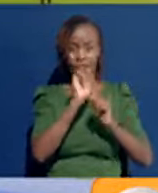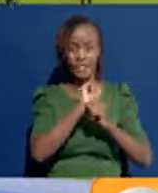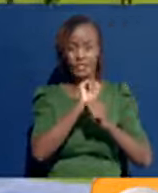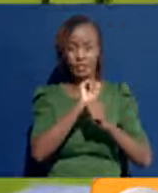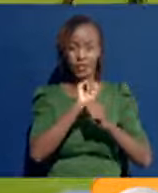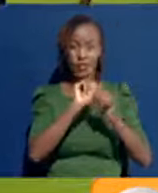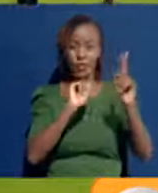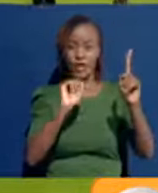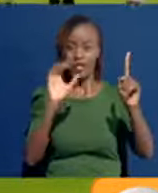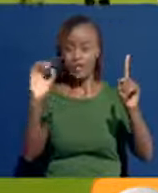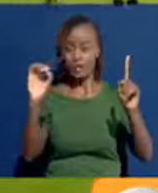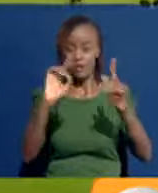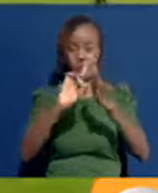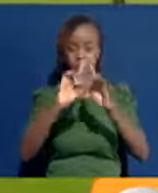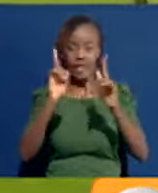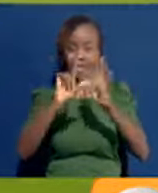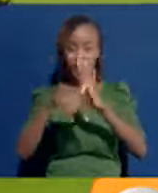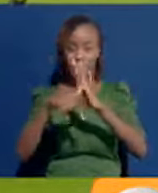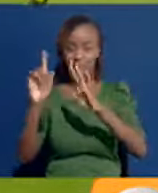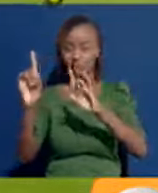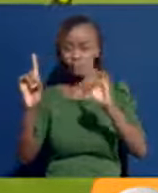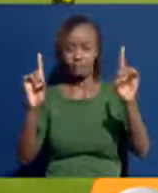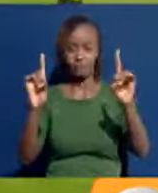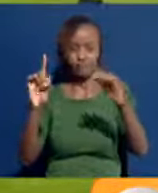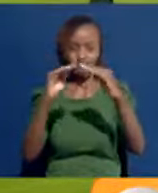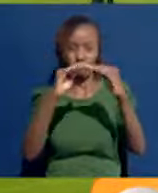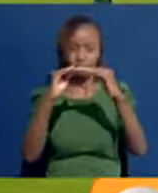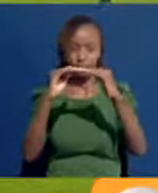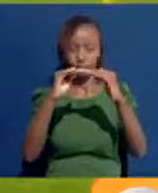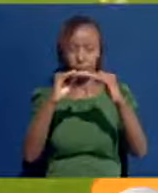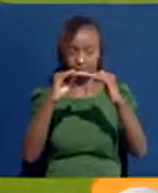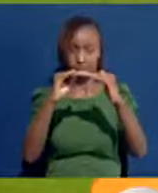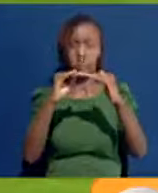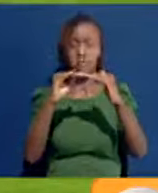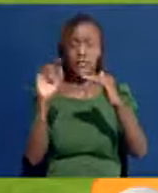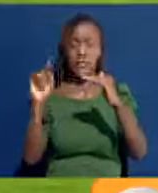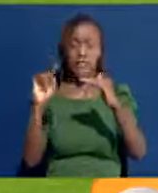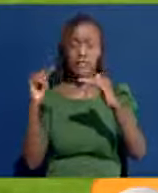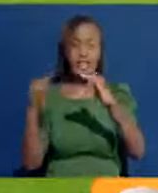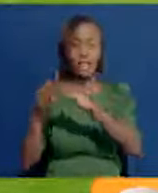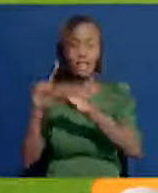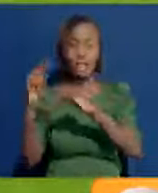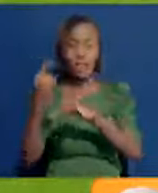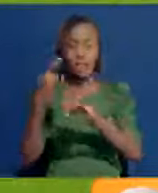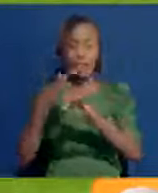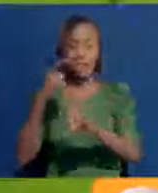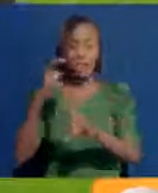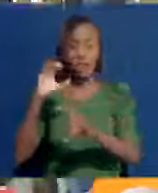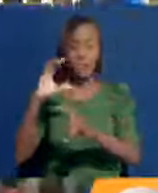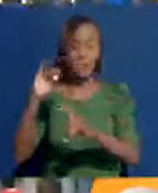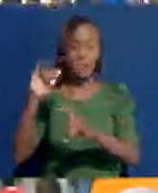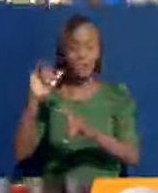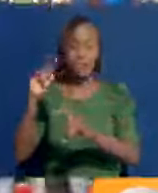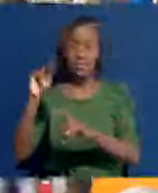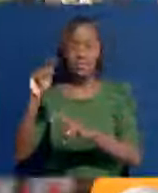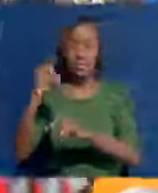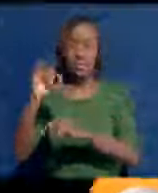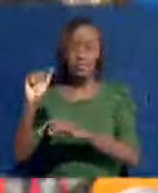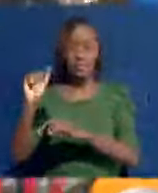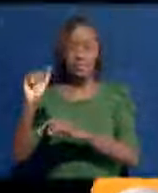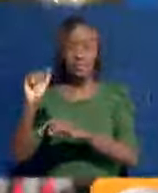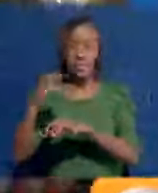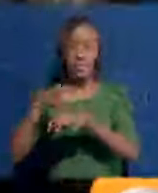but Kenya equalized the tie with a 1-0 win at home. The lone goal was scored by Cynthia Shilwatso late in the second